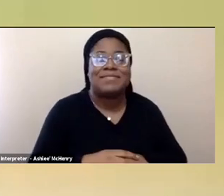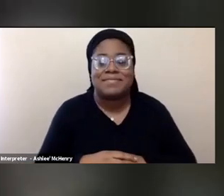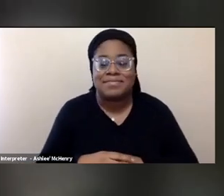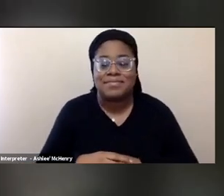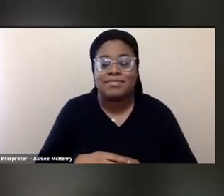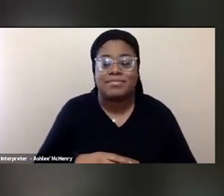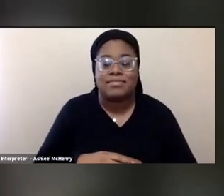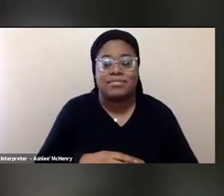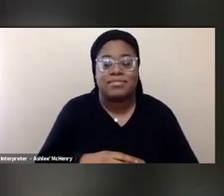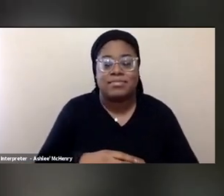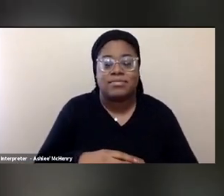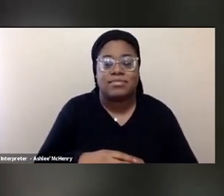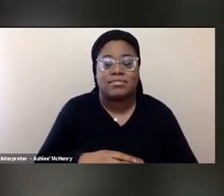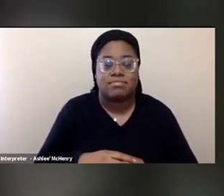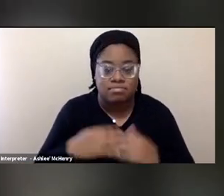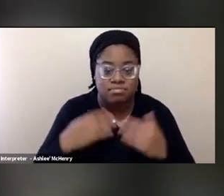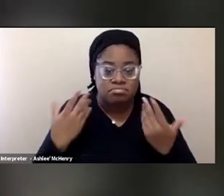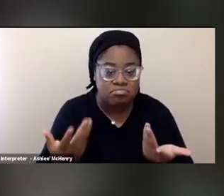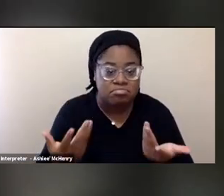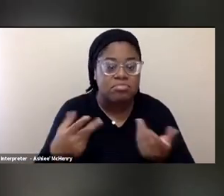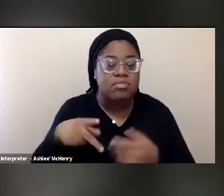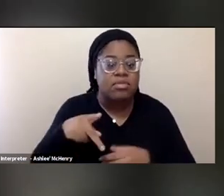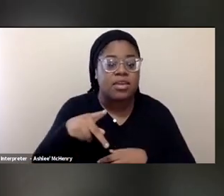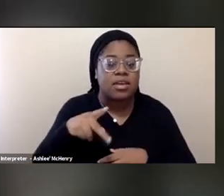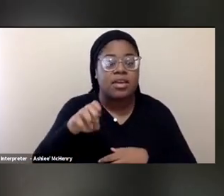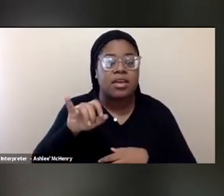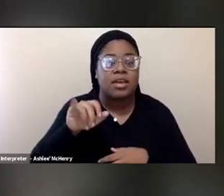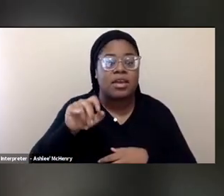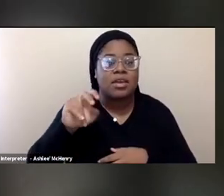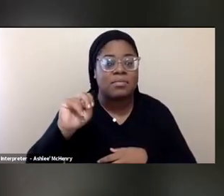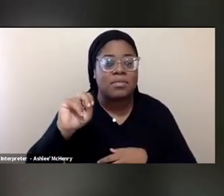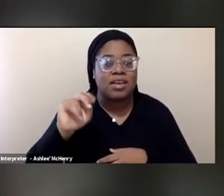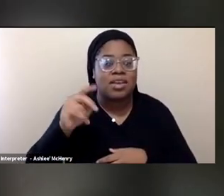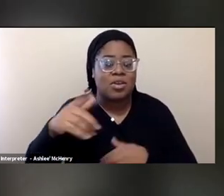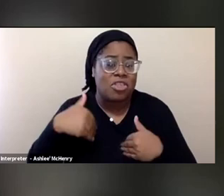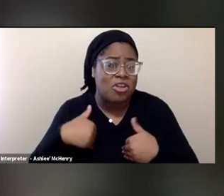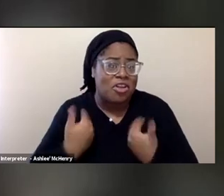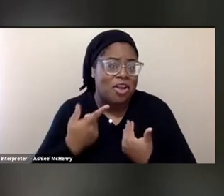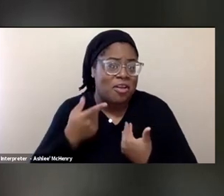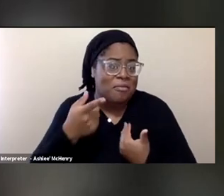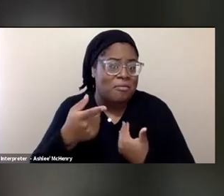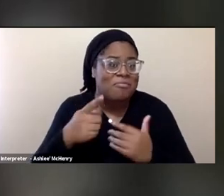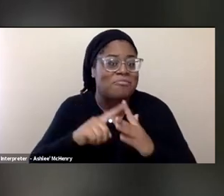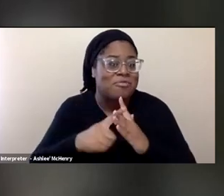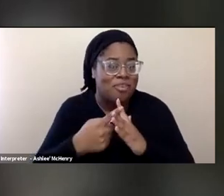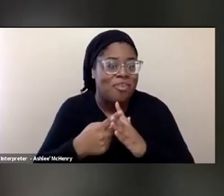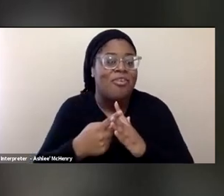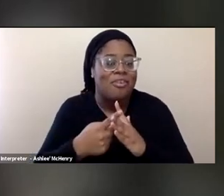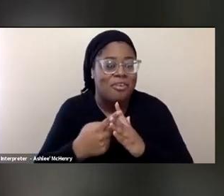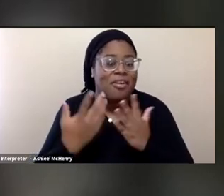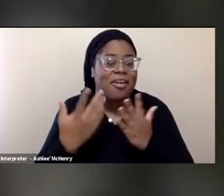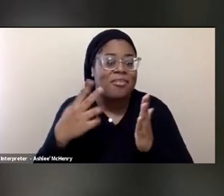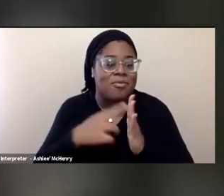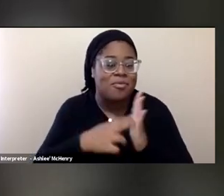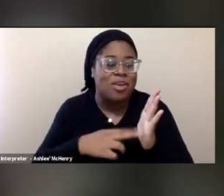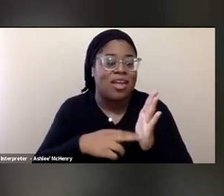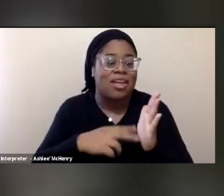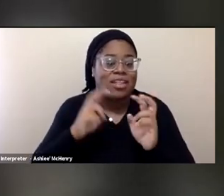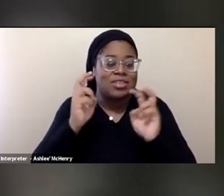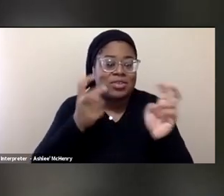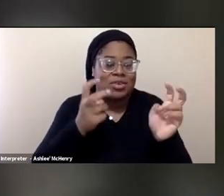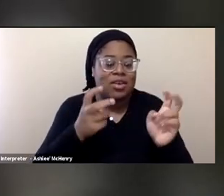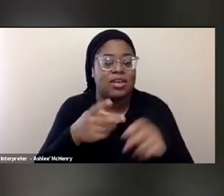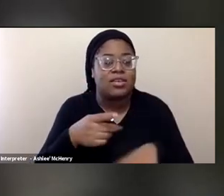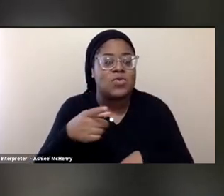So Peyton, you're the youngest, so we're gonna go first with you. And I'm gonna read this quote. You